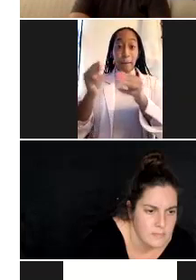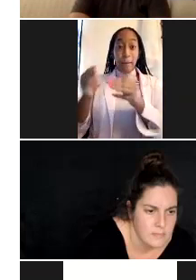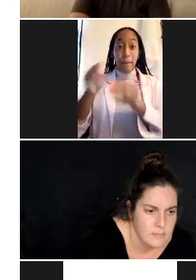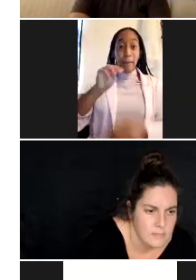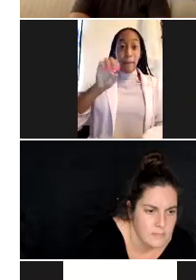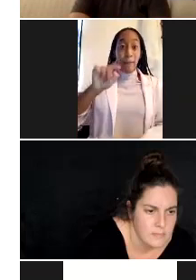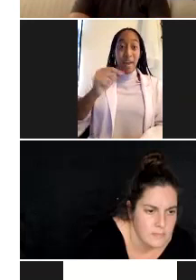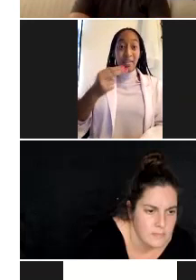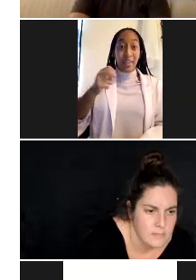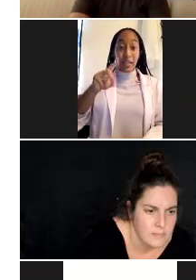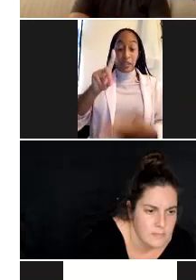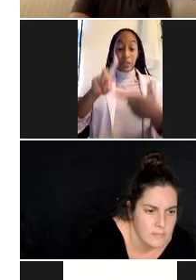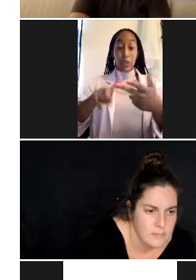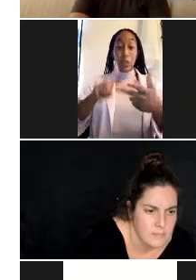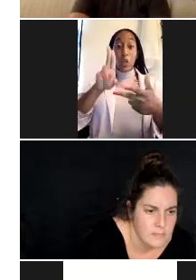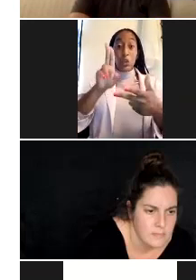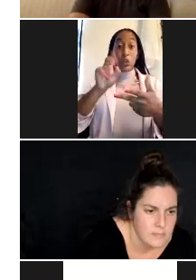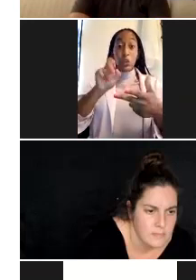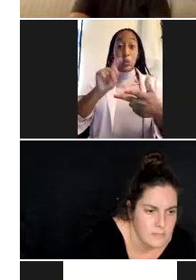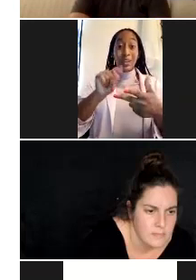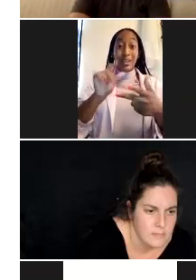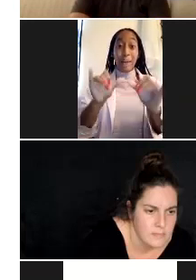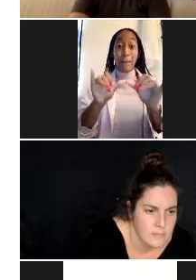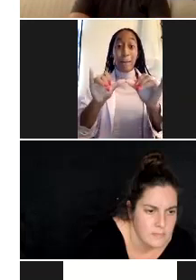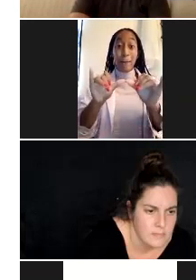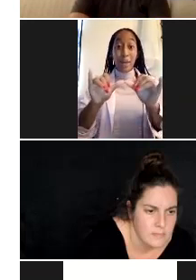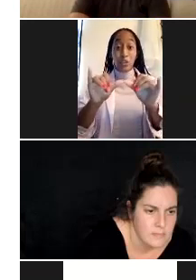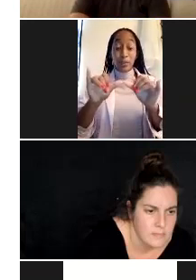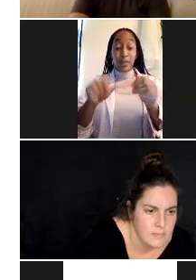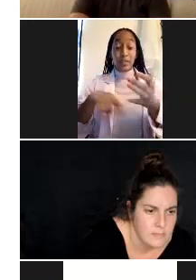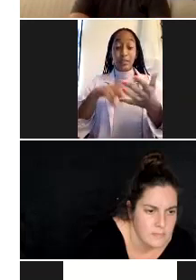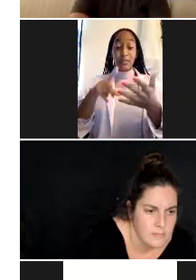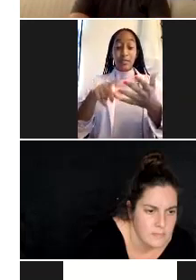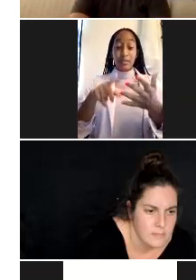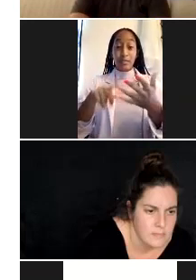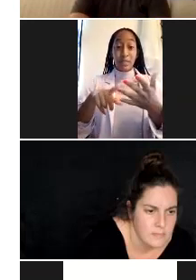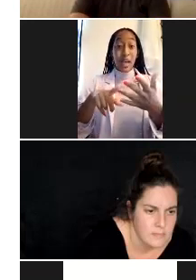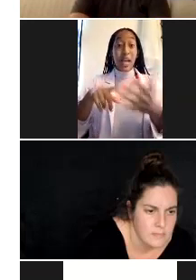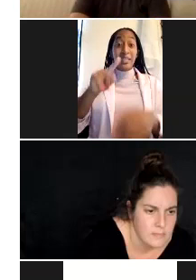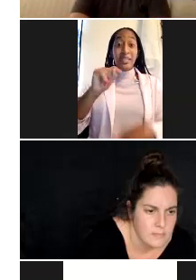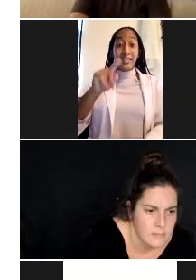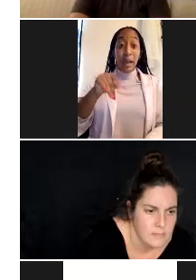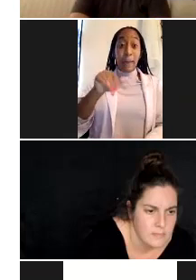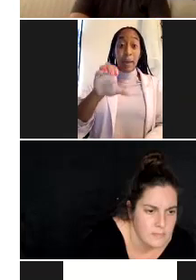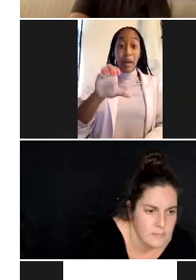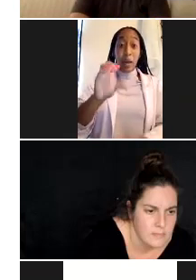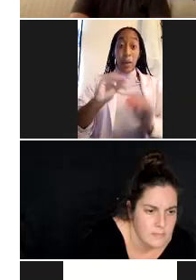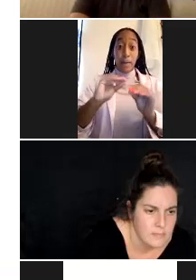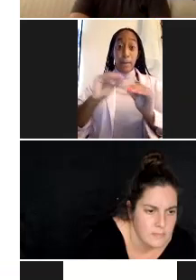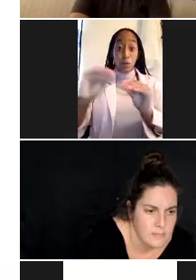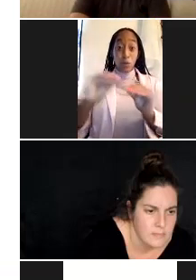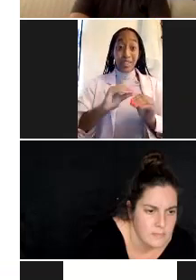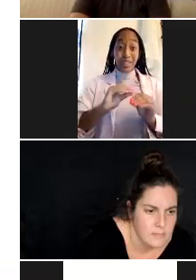projectile motion, circular motion, and vectors. Those are all topic areas that are covered on the midterm.